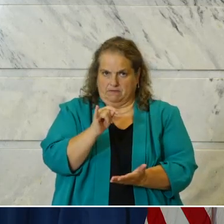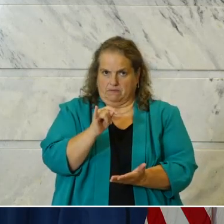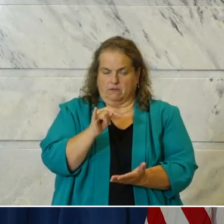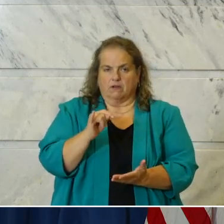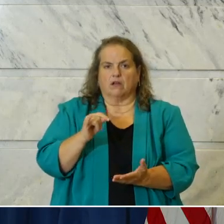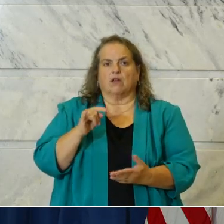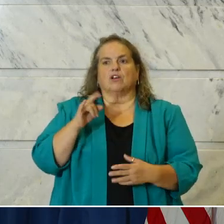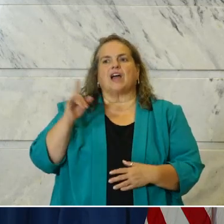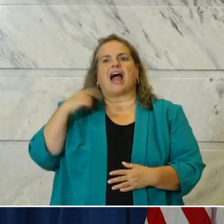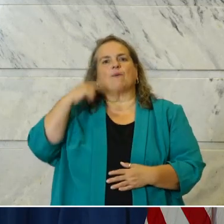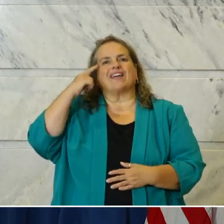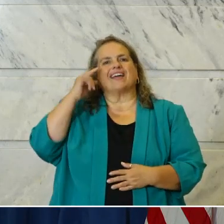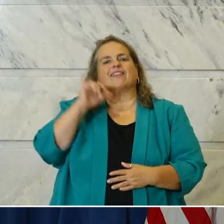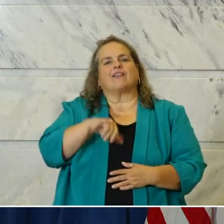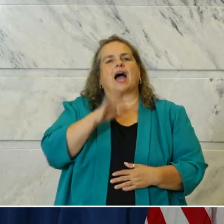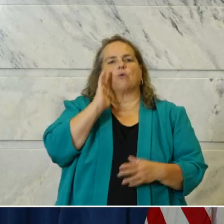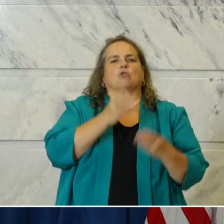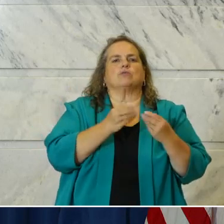staying the